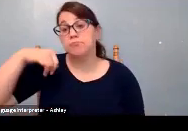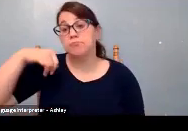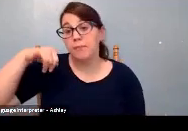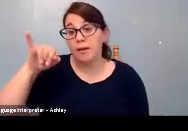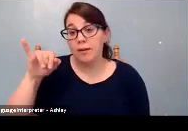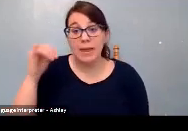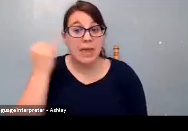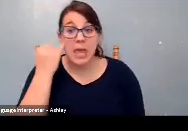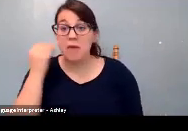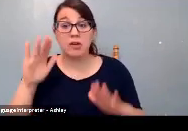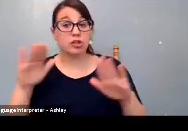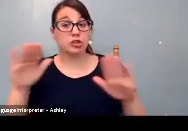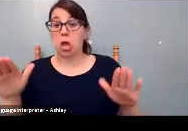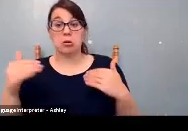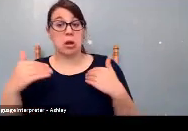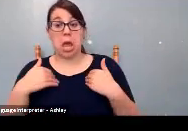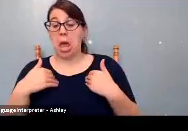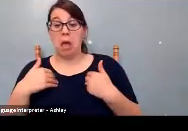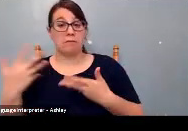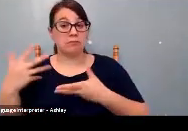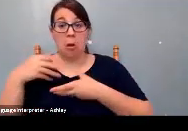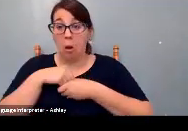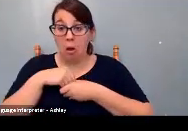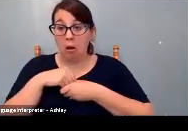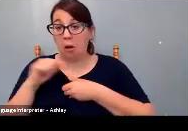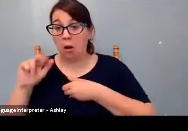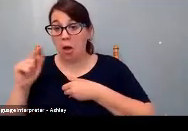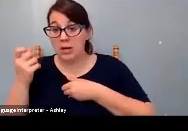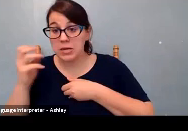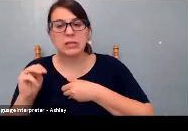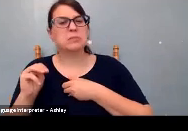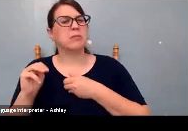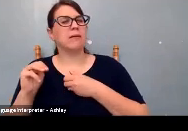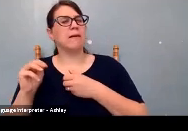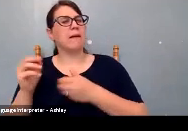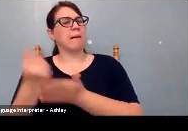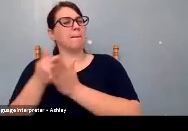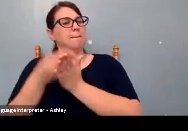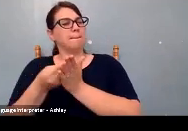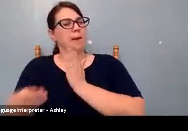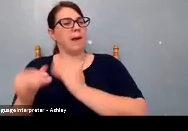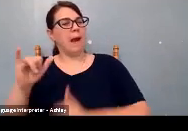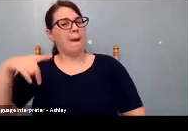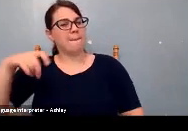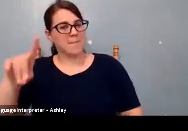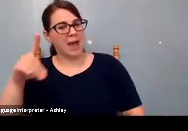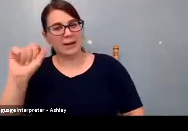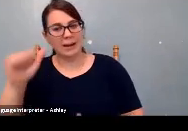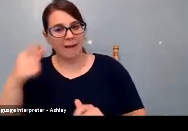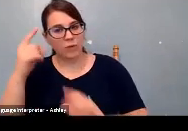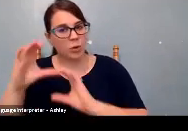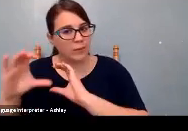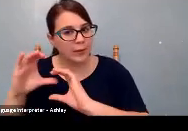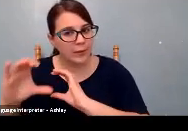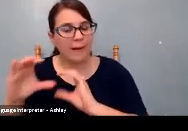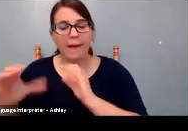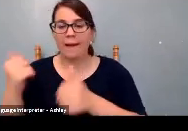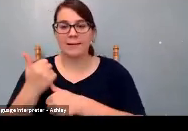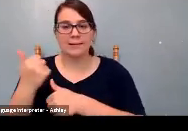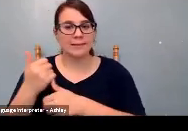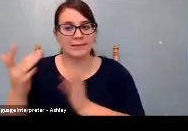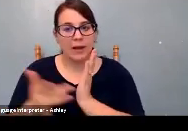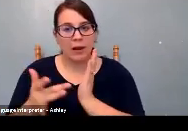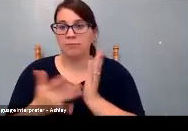autism for assistive technology use, going to the movies as it lends to building or maintaining the quality of life, anything